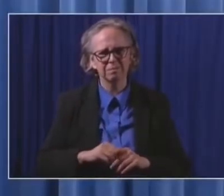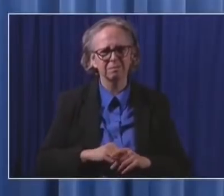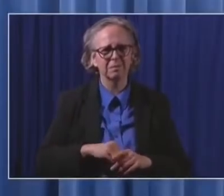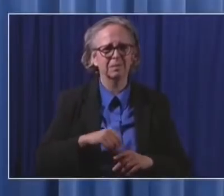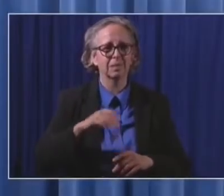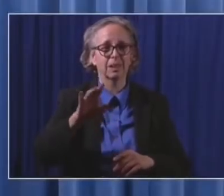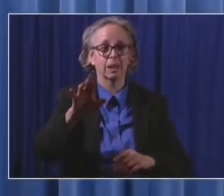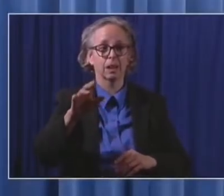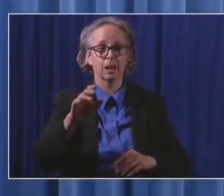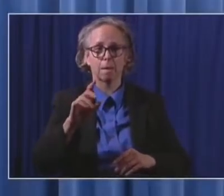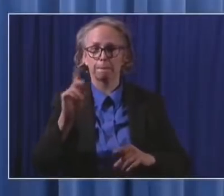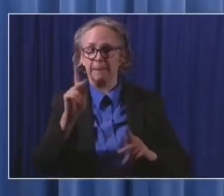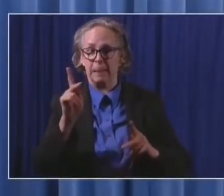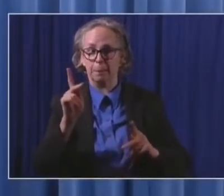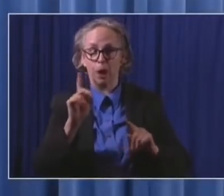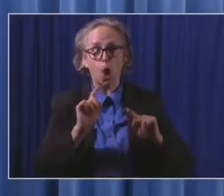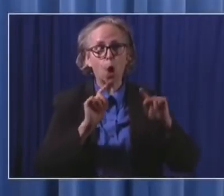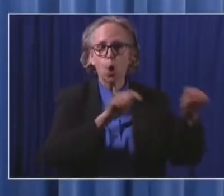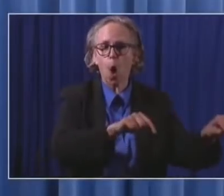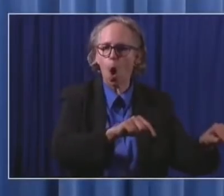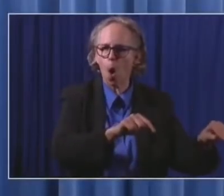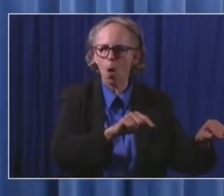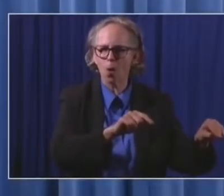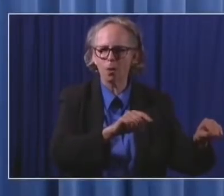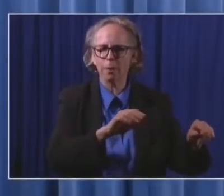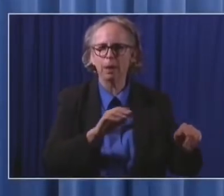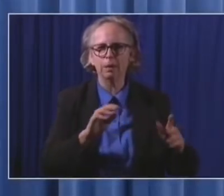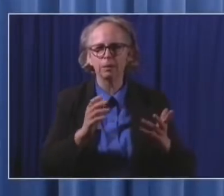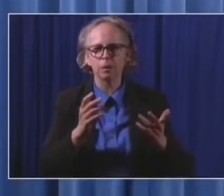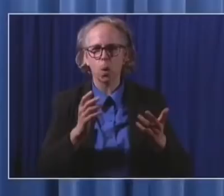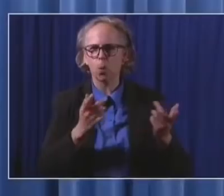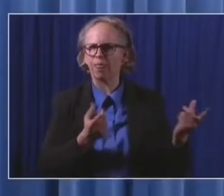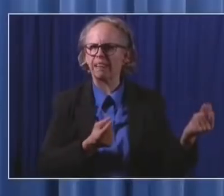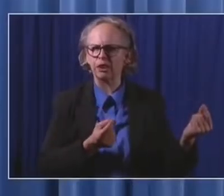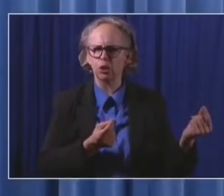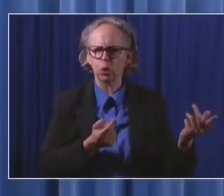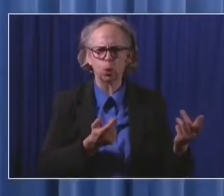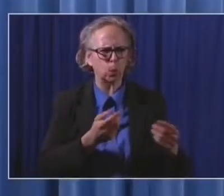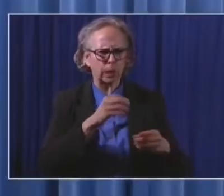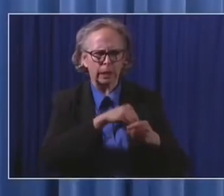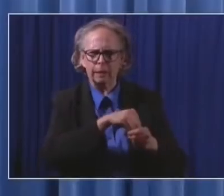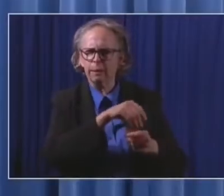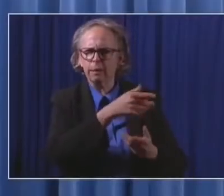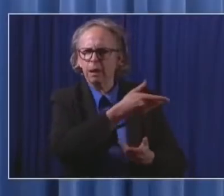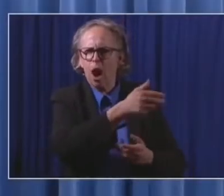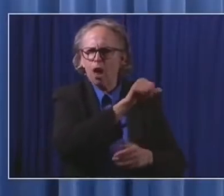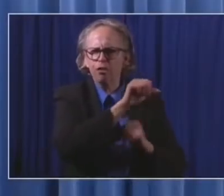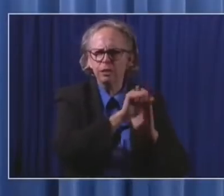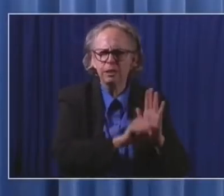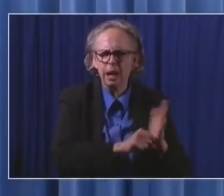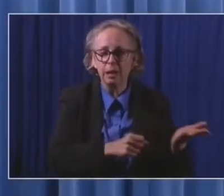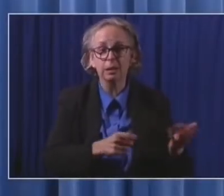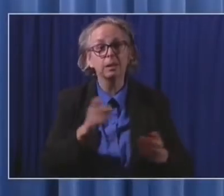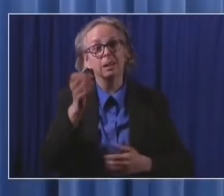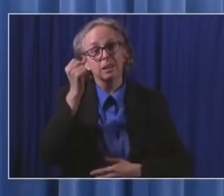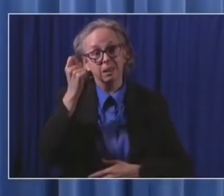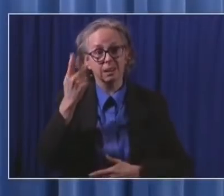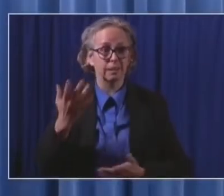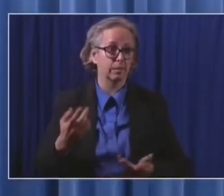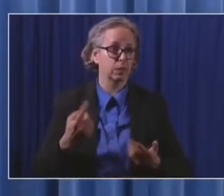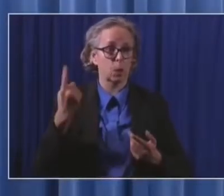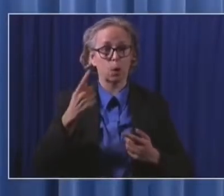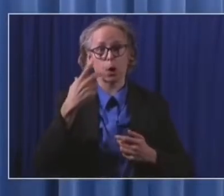But as someone said to me the other day, it's not always where someone goes, it's what they do when they go